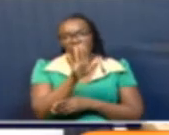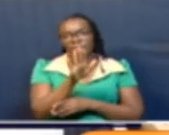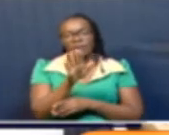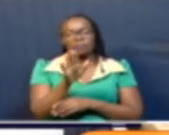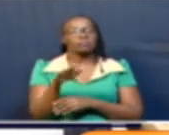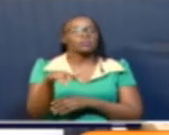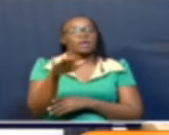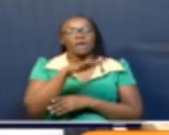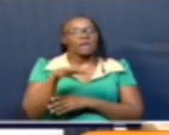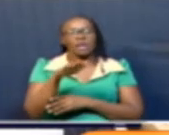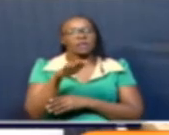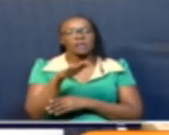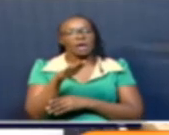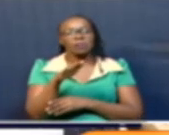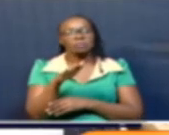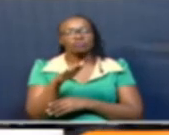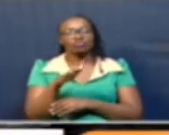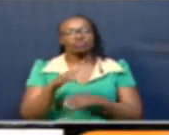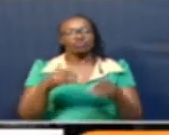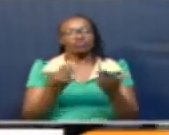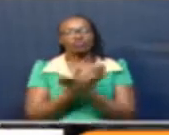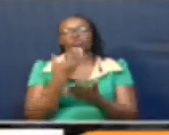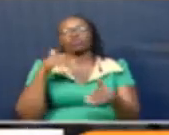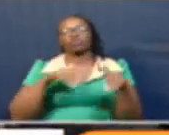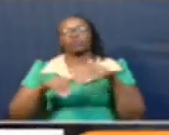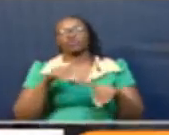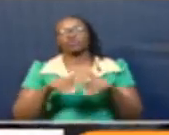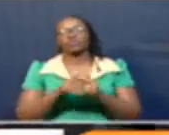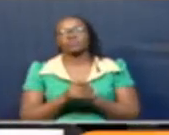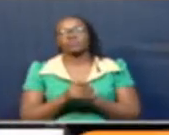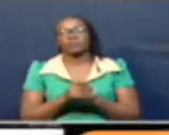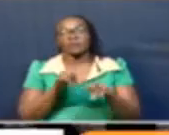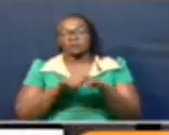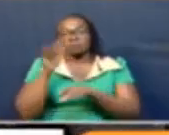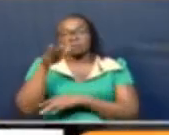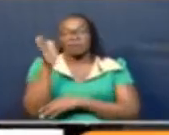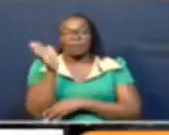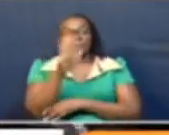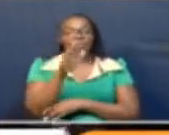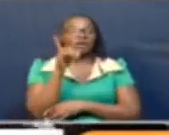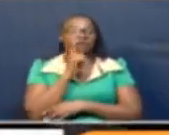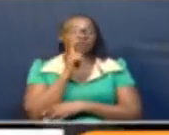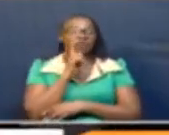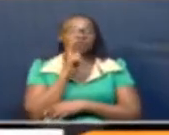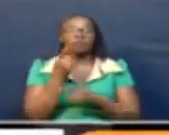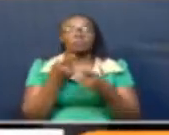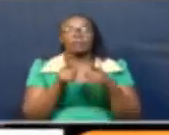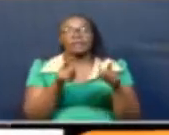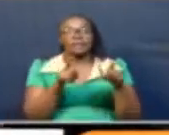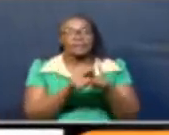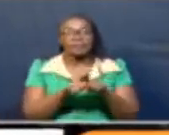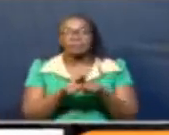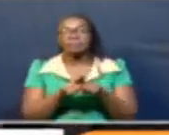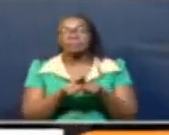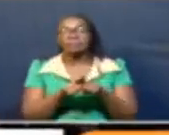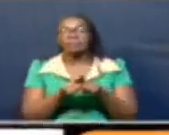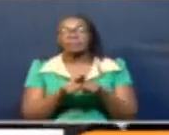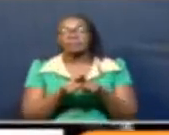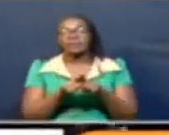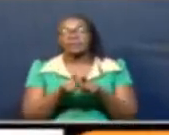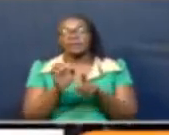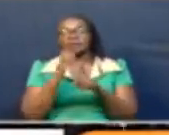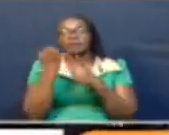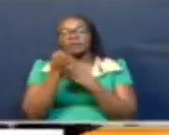this fighting corruption. Even as the House resumes tomorrow, a man has petitioned Parliament to have Environment CS